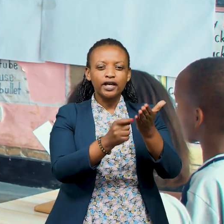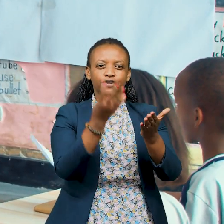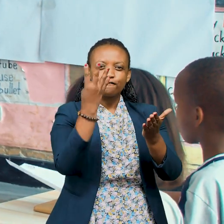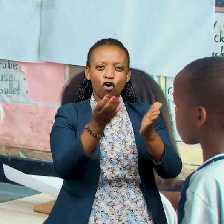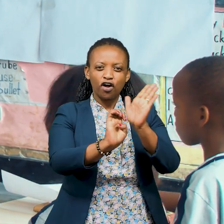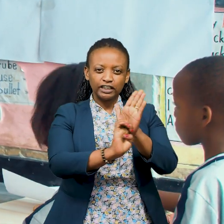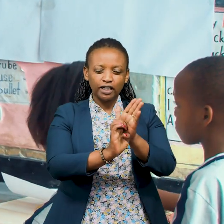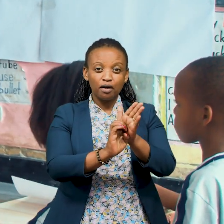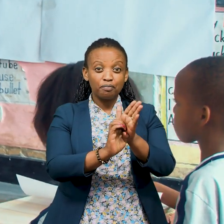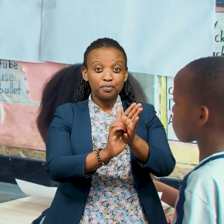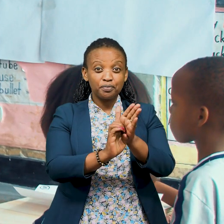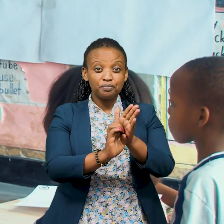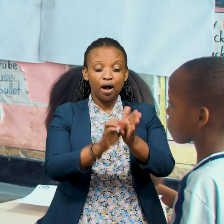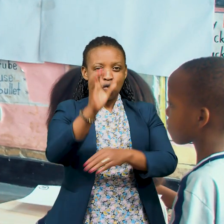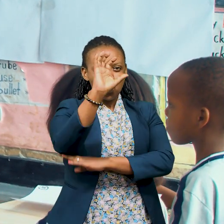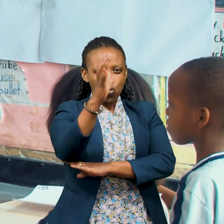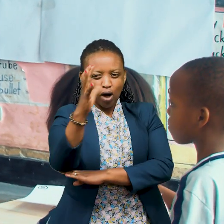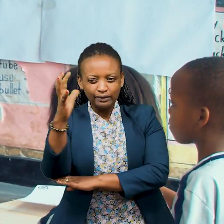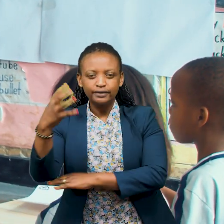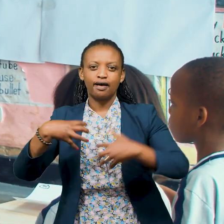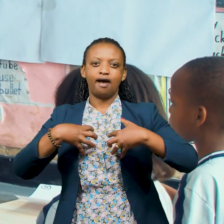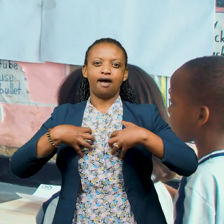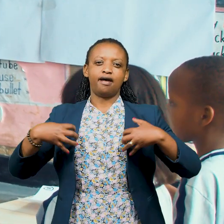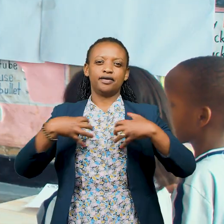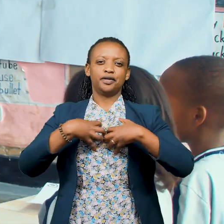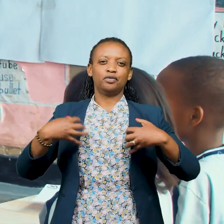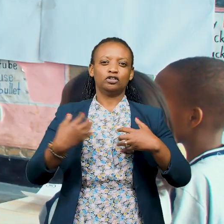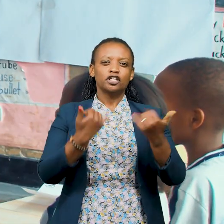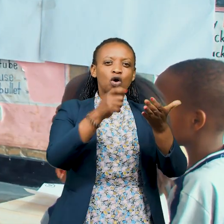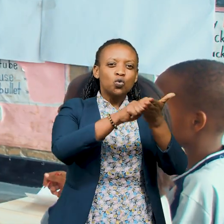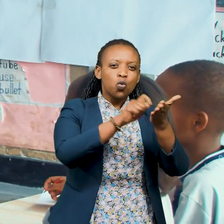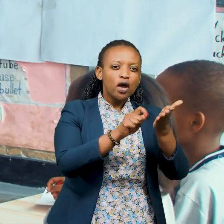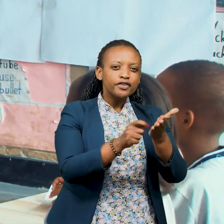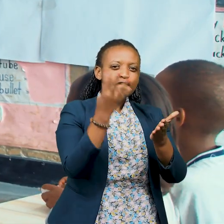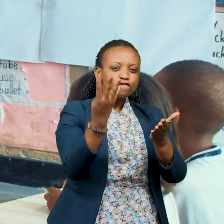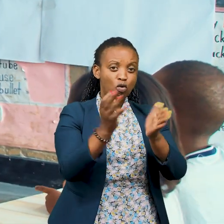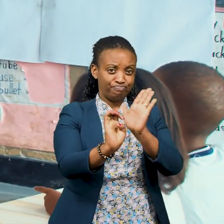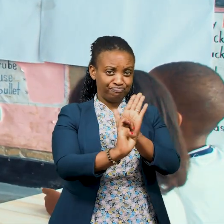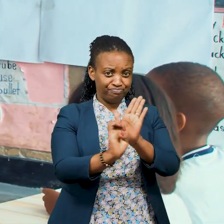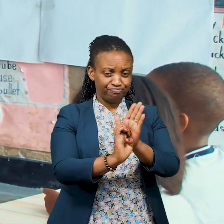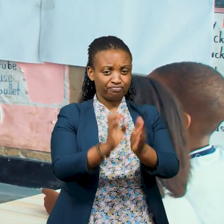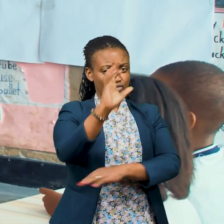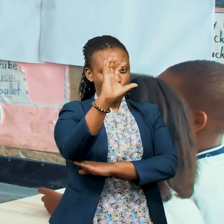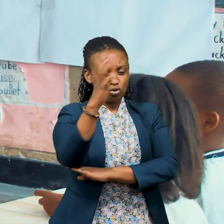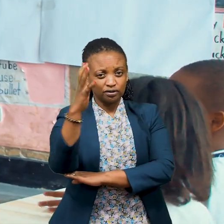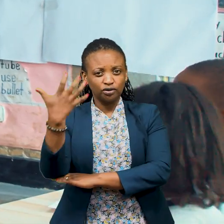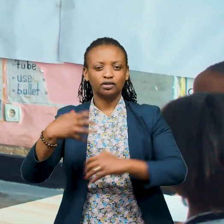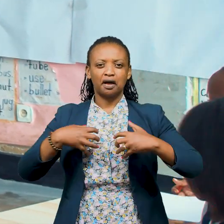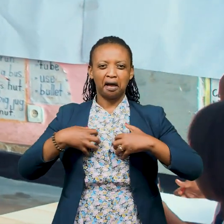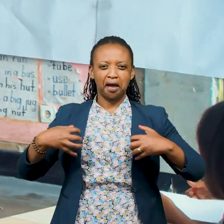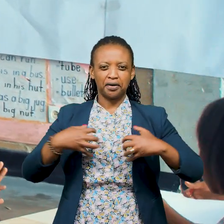4 examples of wild animals. You are going to rate 4 examples of